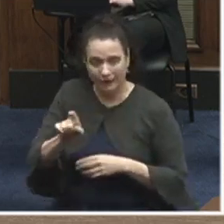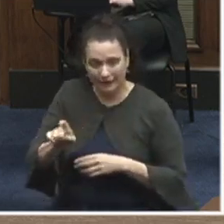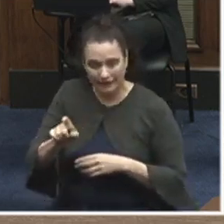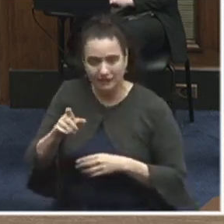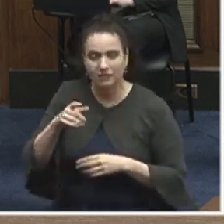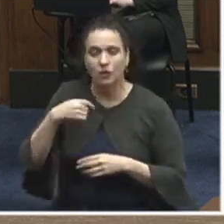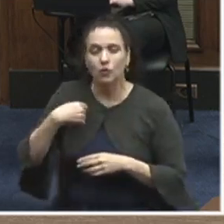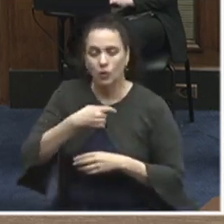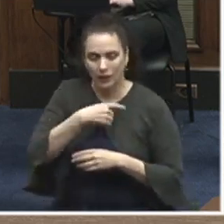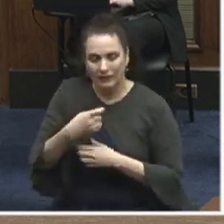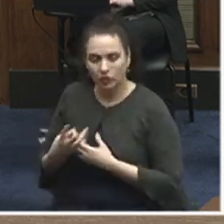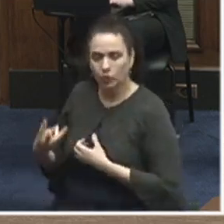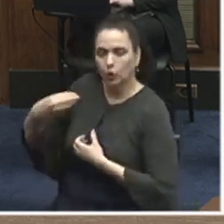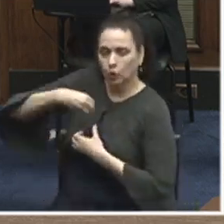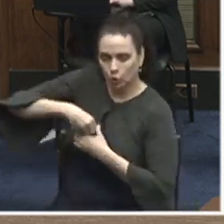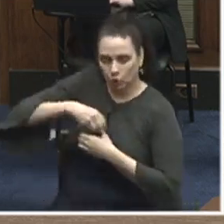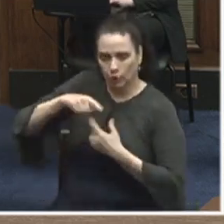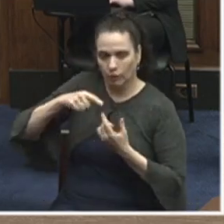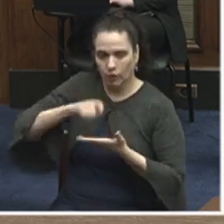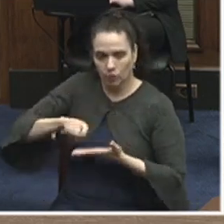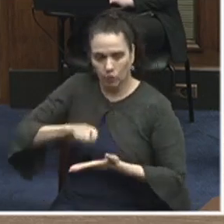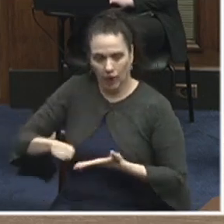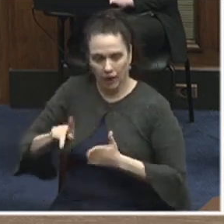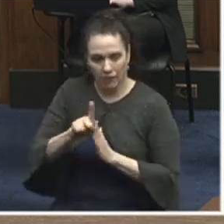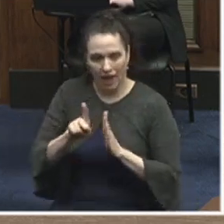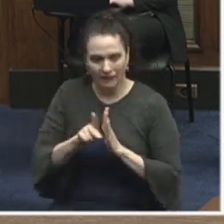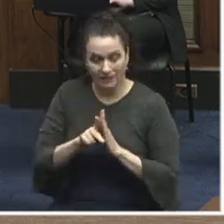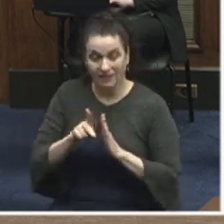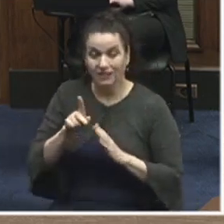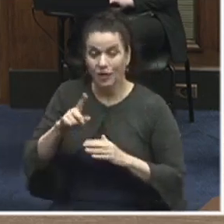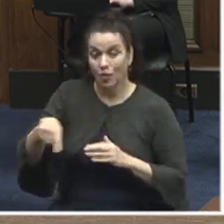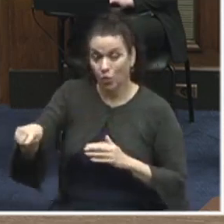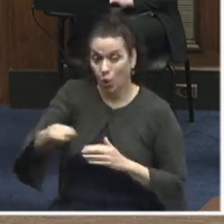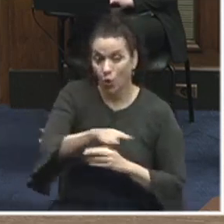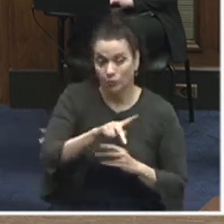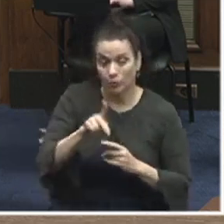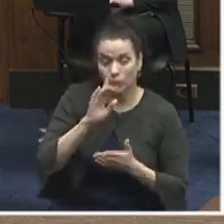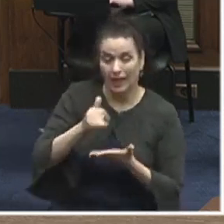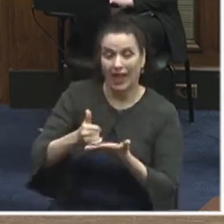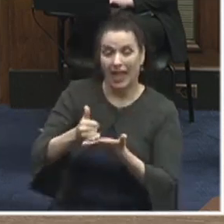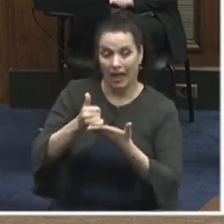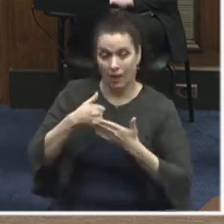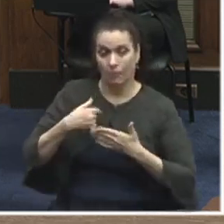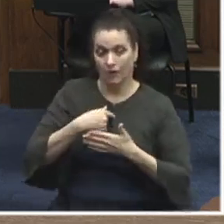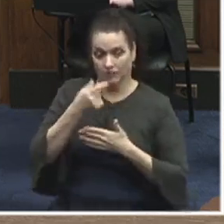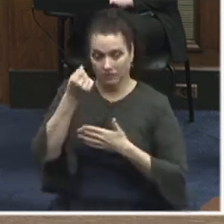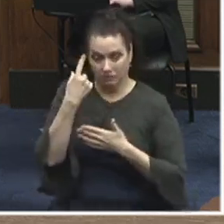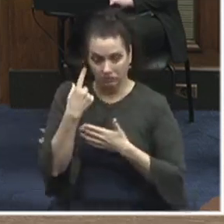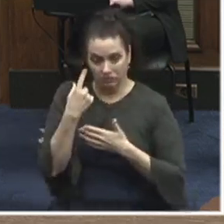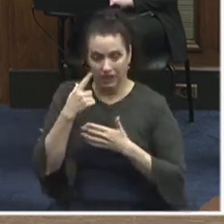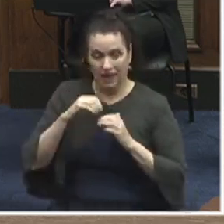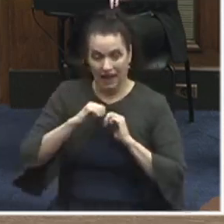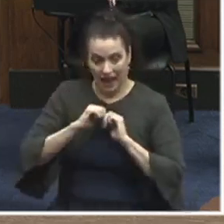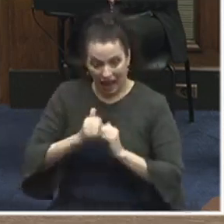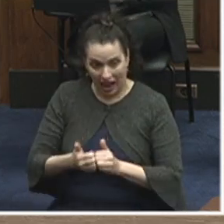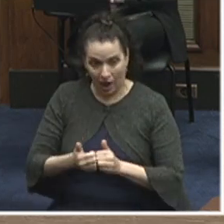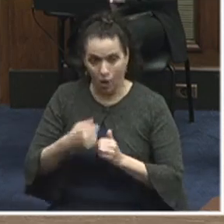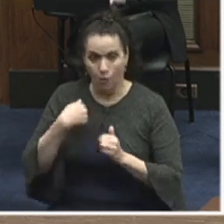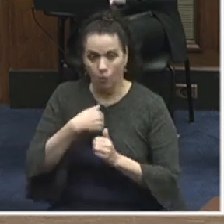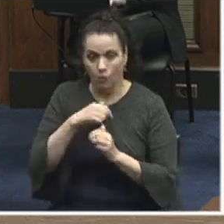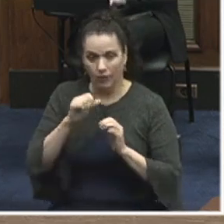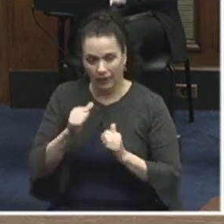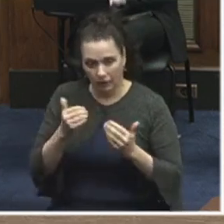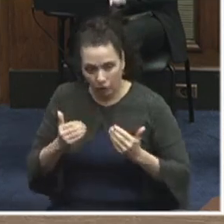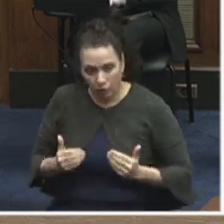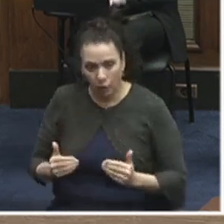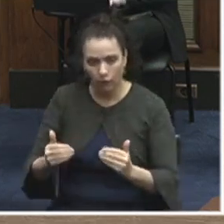around these particular kinds of barriers, can really help us to understand how to engage and move forward in a way that's going to address